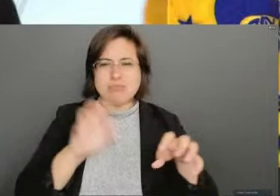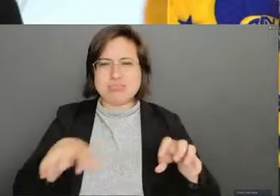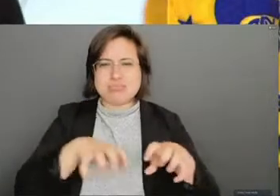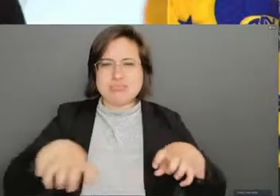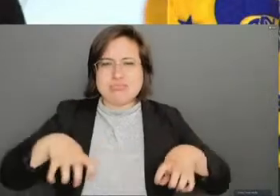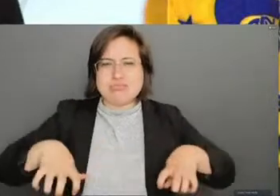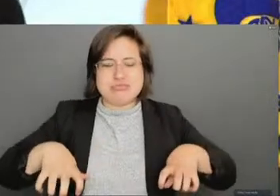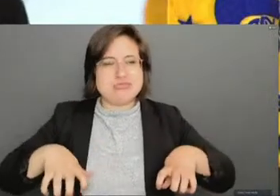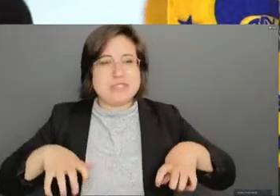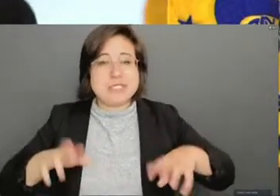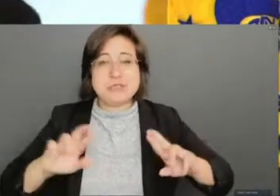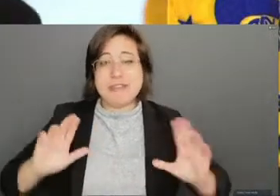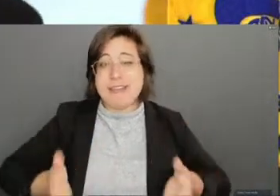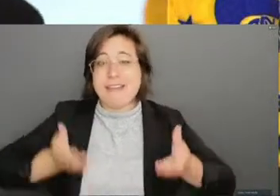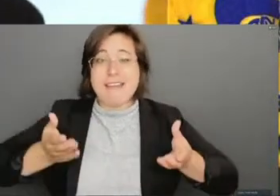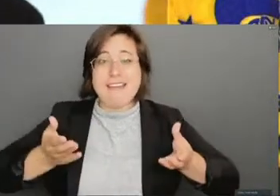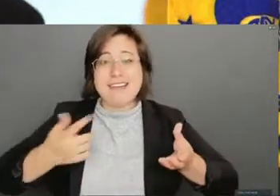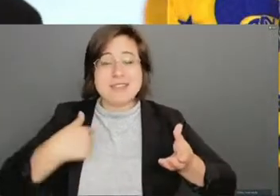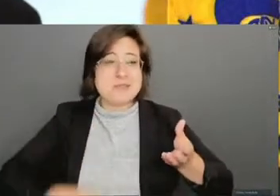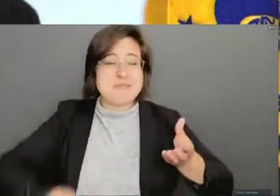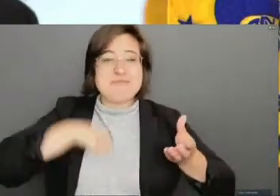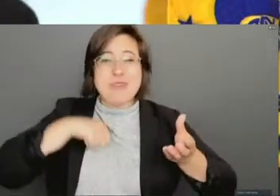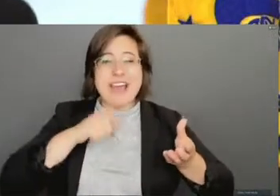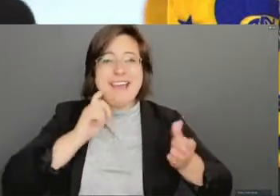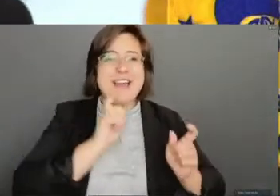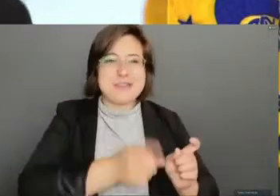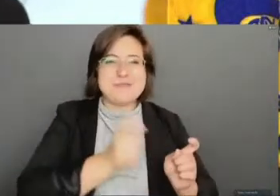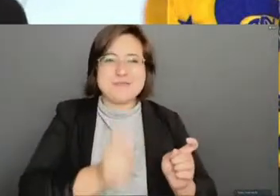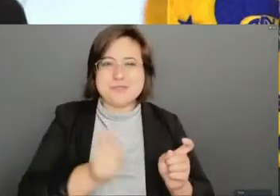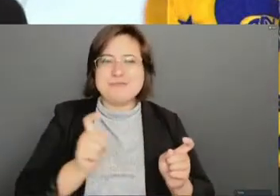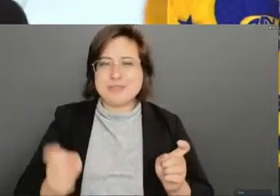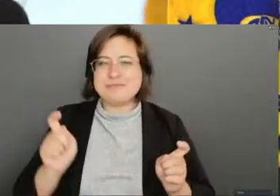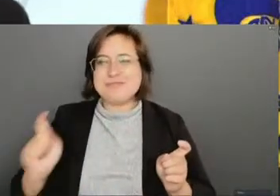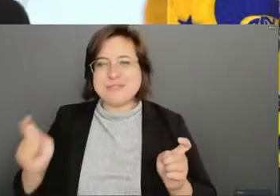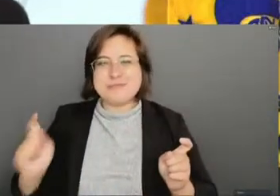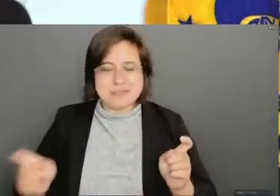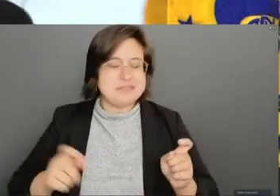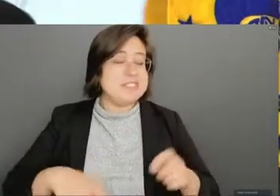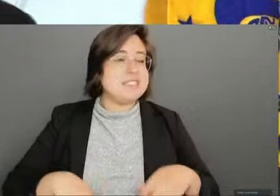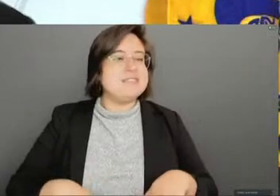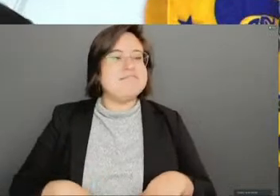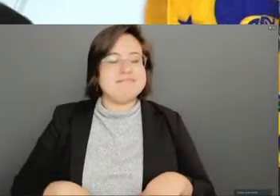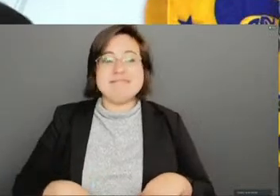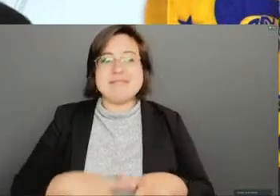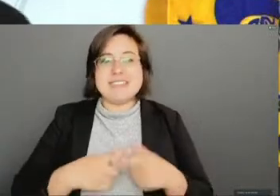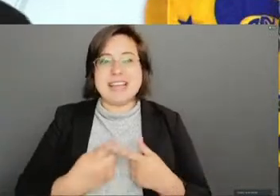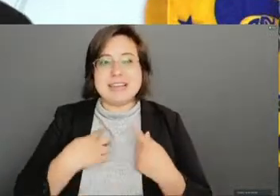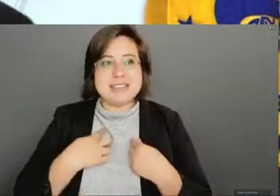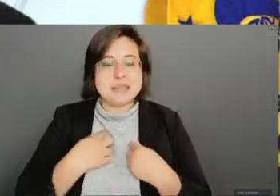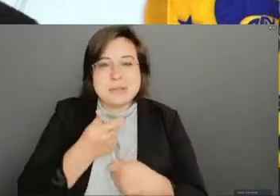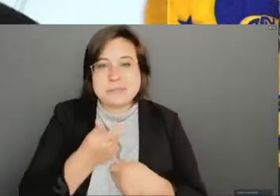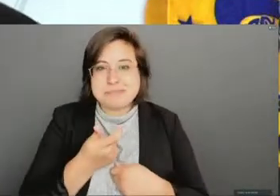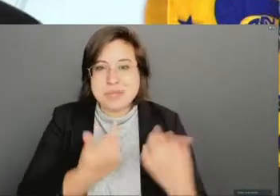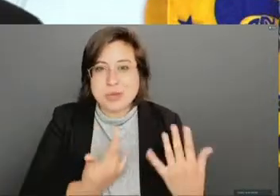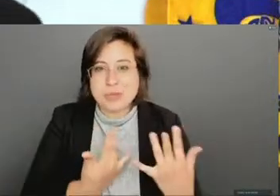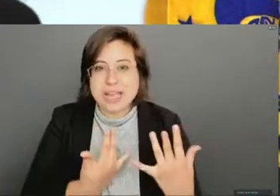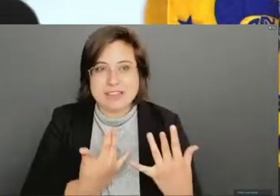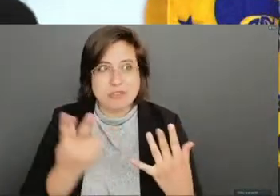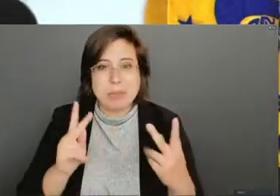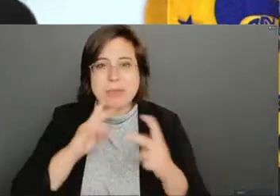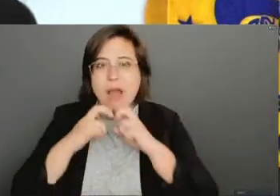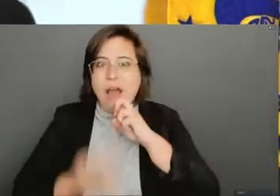class, and very proudly distributed it to each kid with a napkin. And then I waited for people to say, "Oh my God, this is